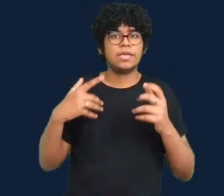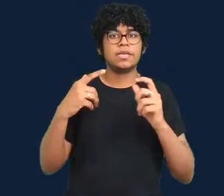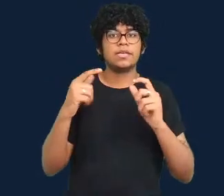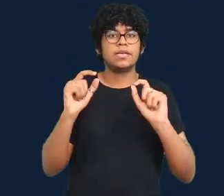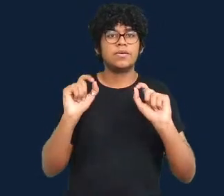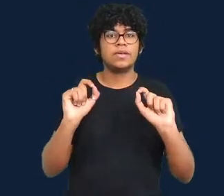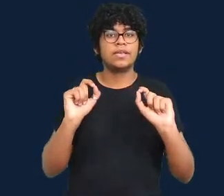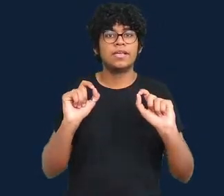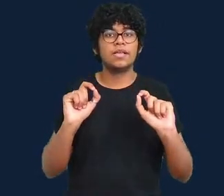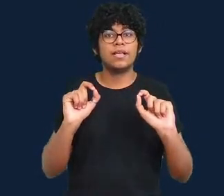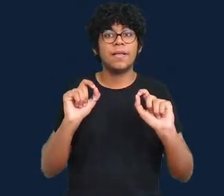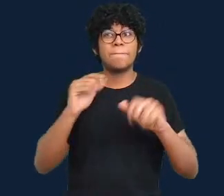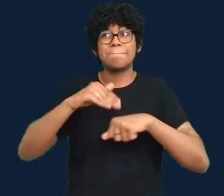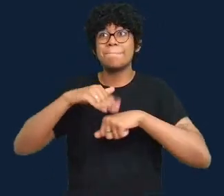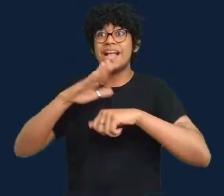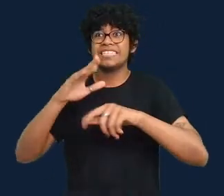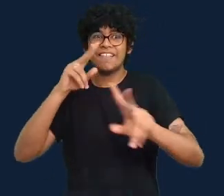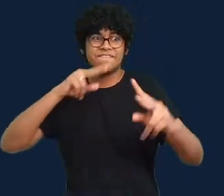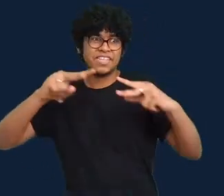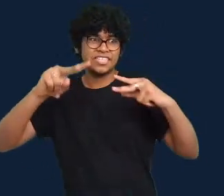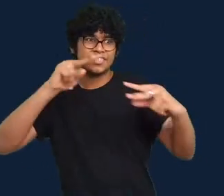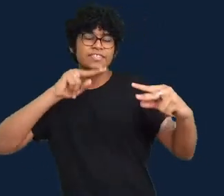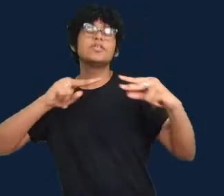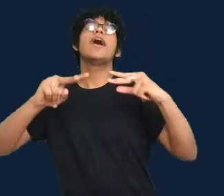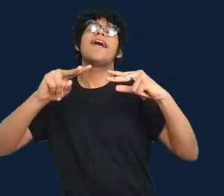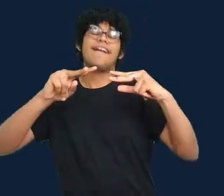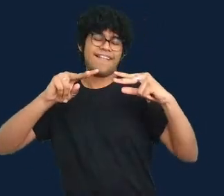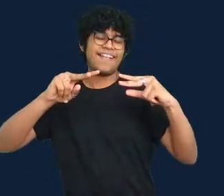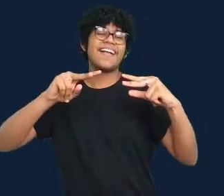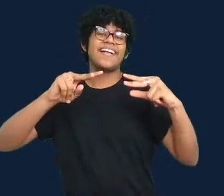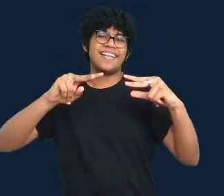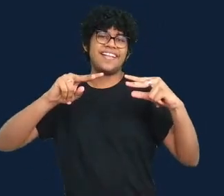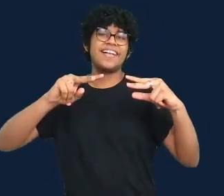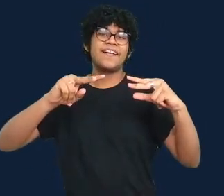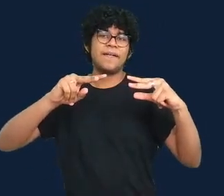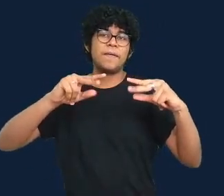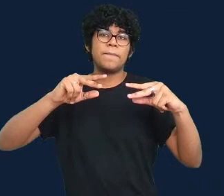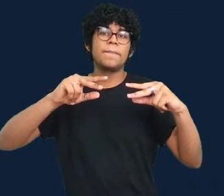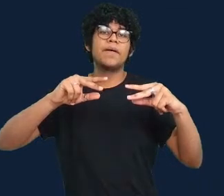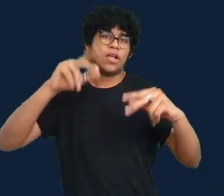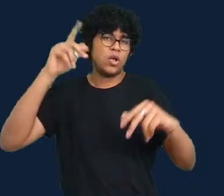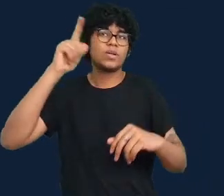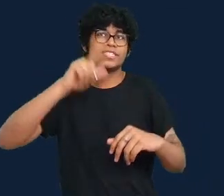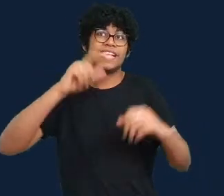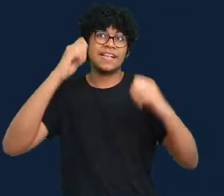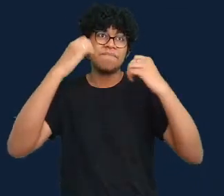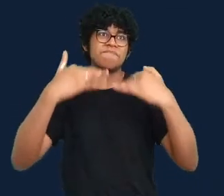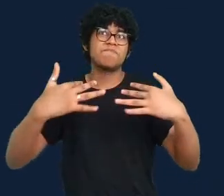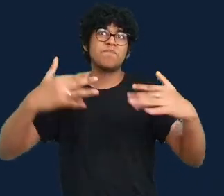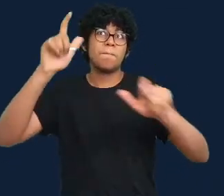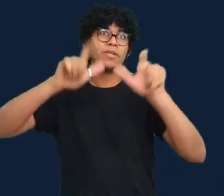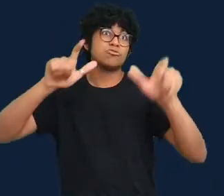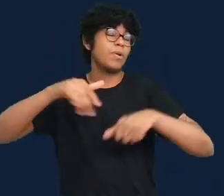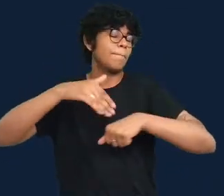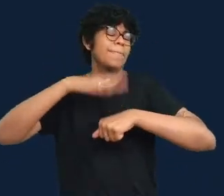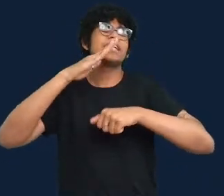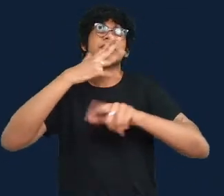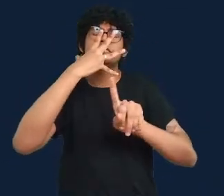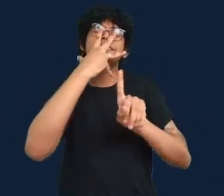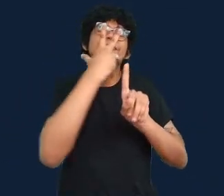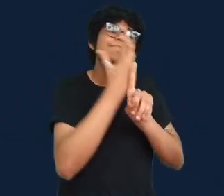see, the more visualizations we'll be inspired to create. So I'm hoping it's an exponential